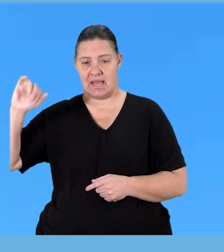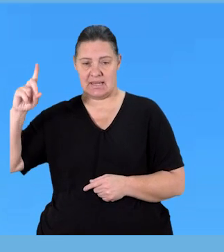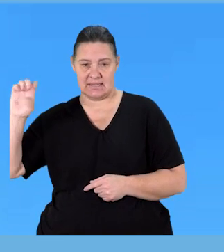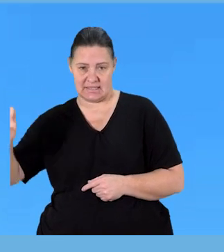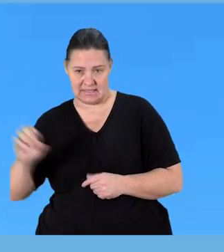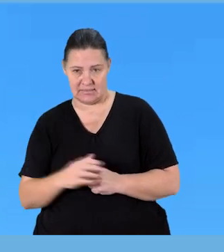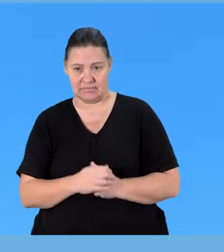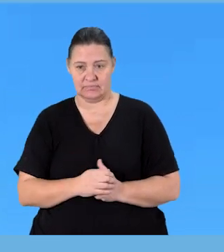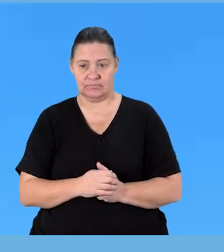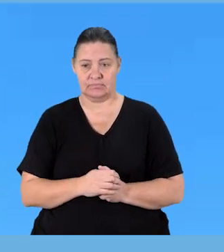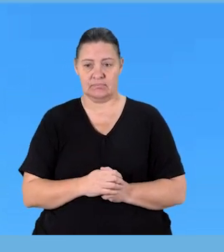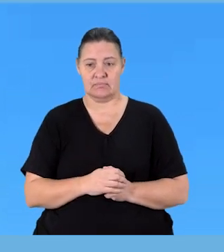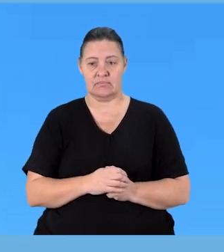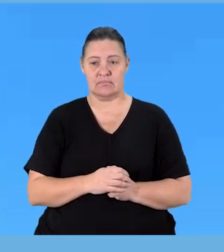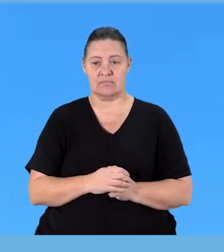lithium